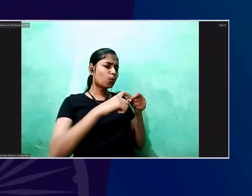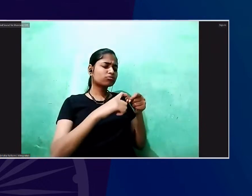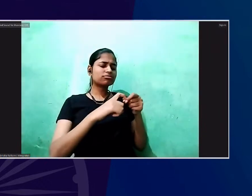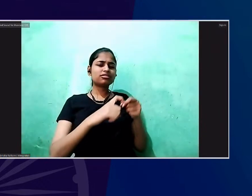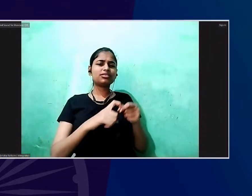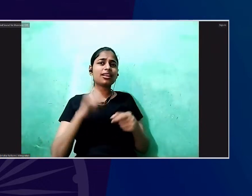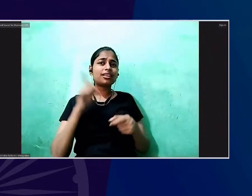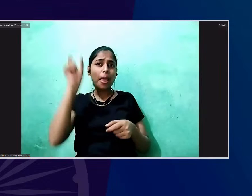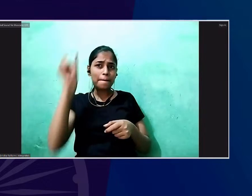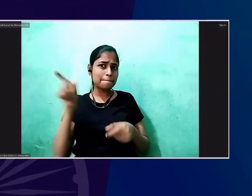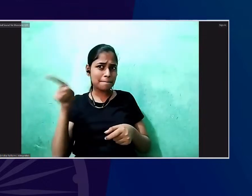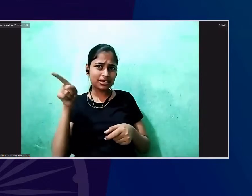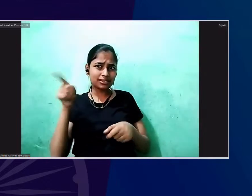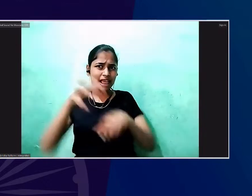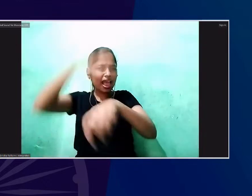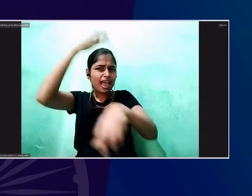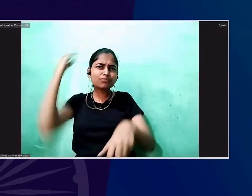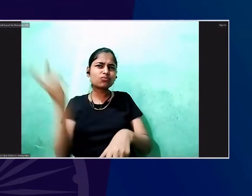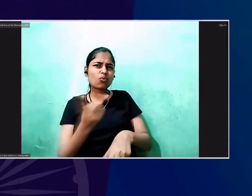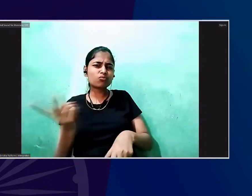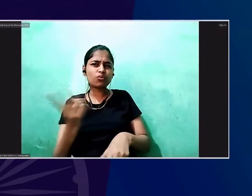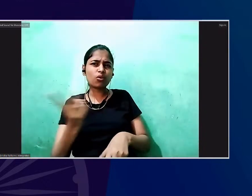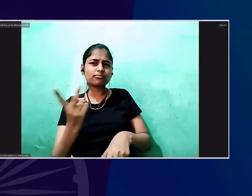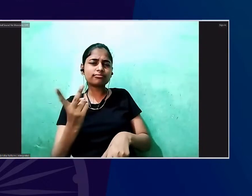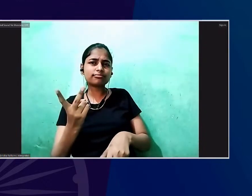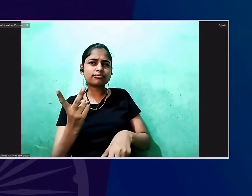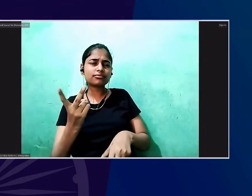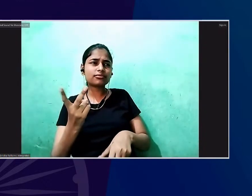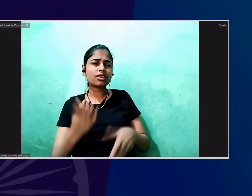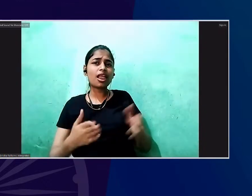in Iraq. Now author had to go back home.